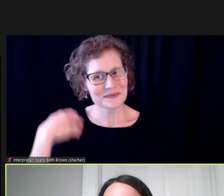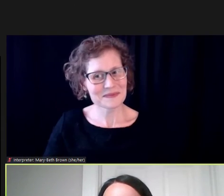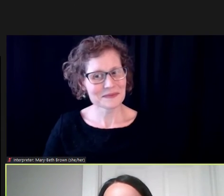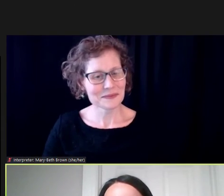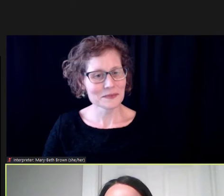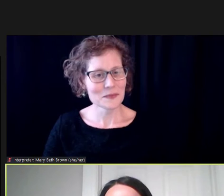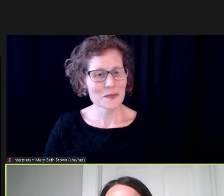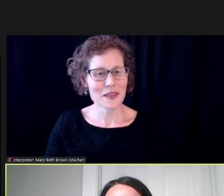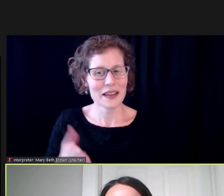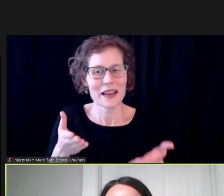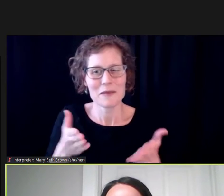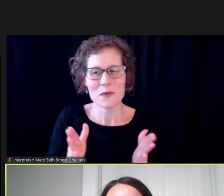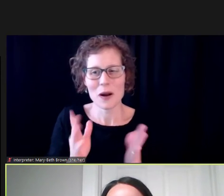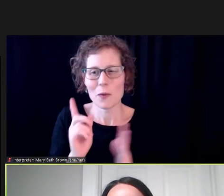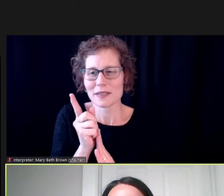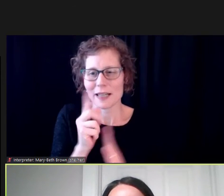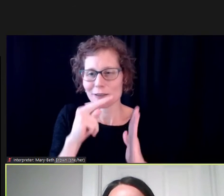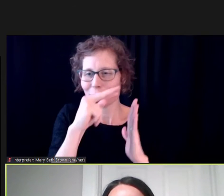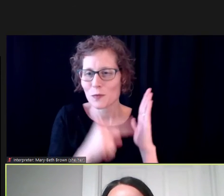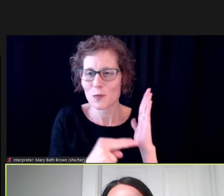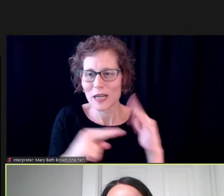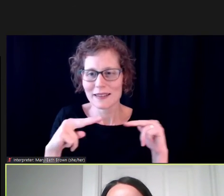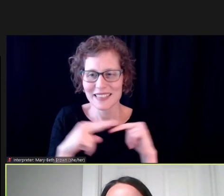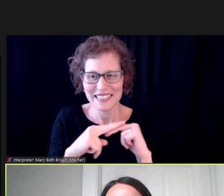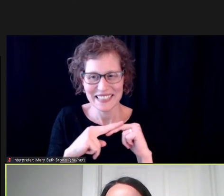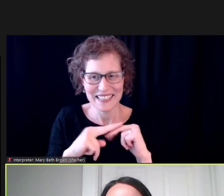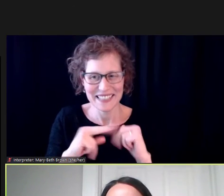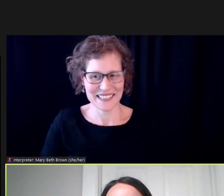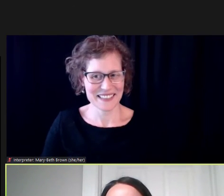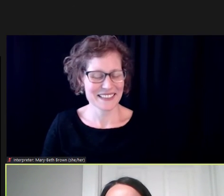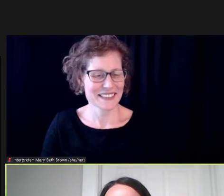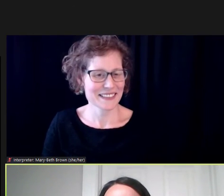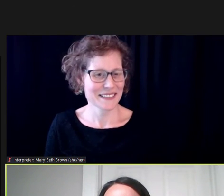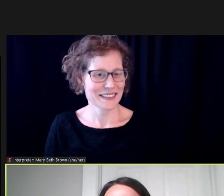I'll give everyone a second to take a look at this slide.